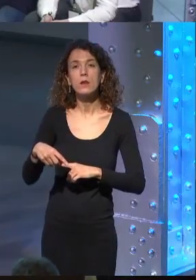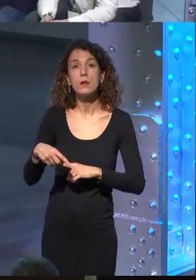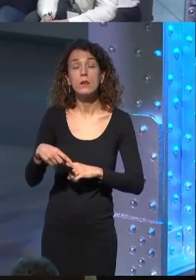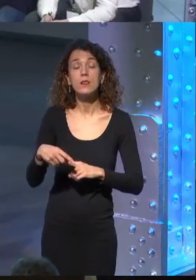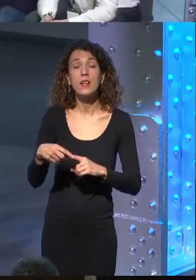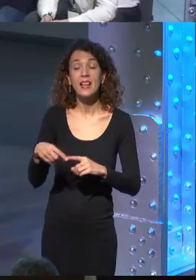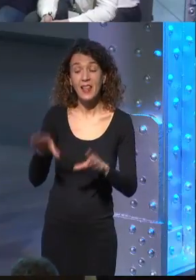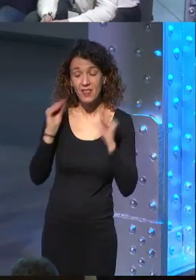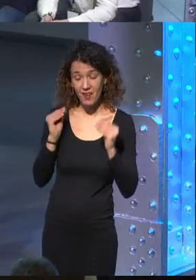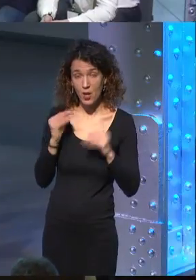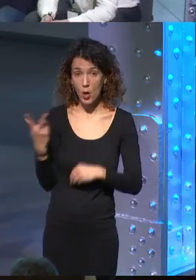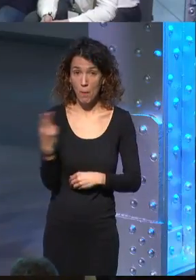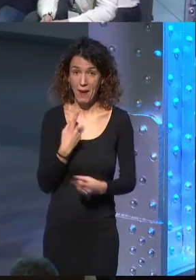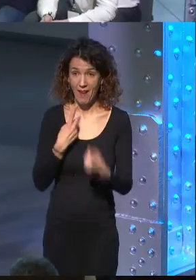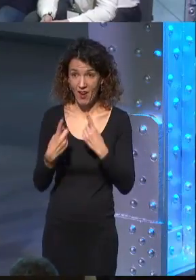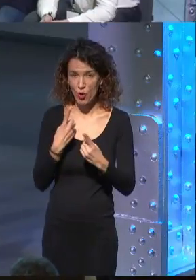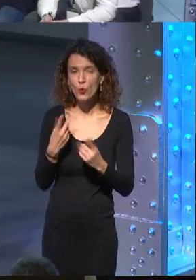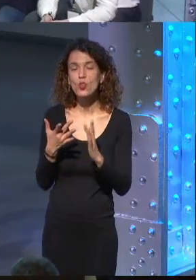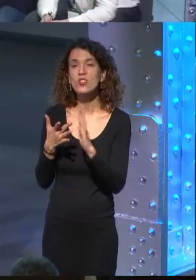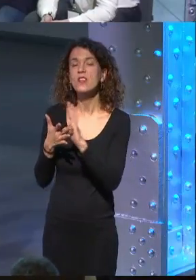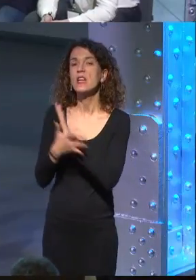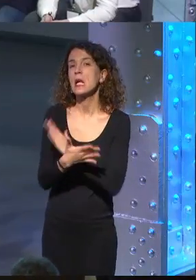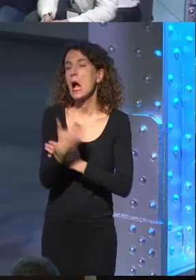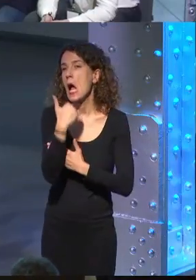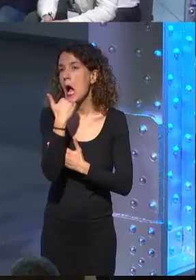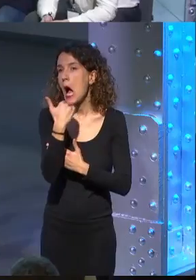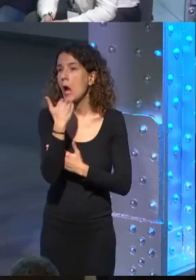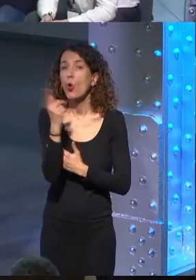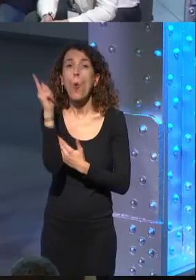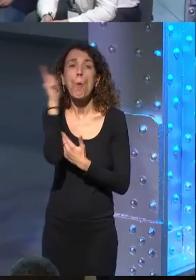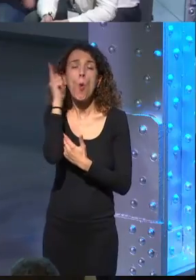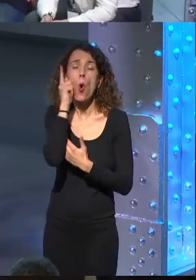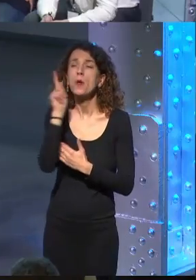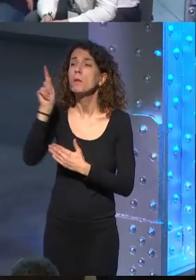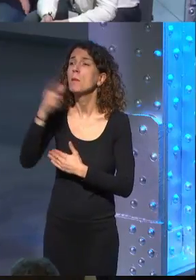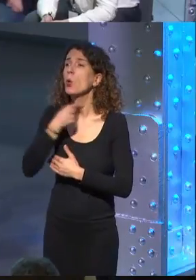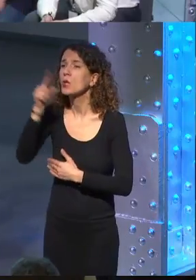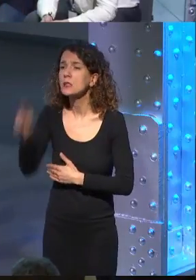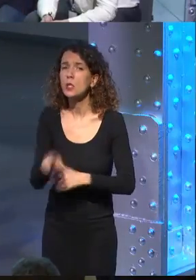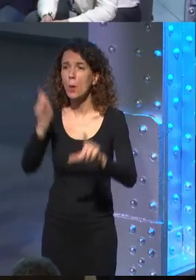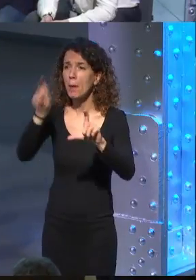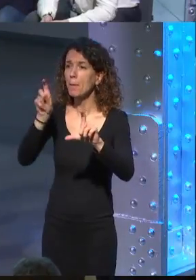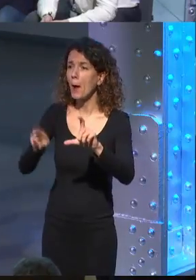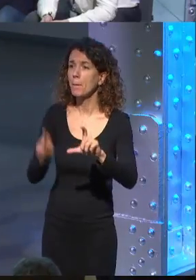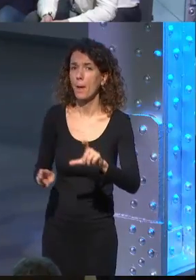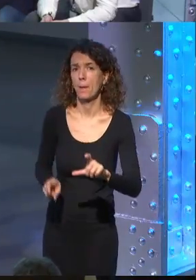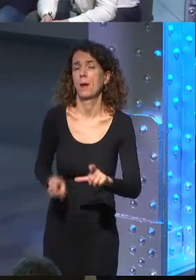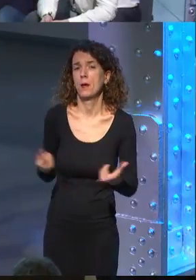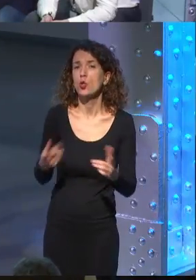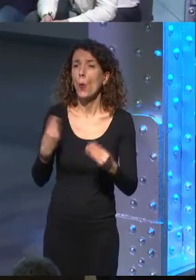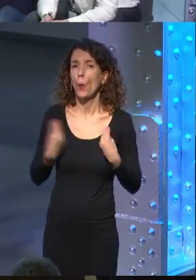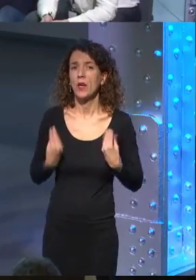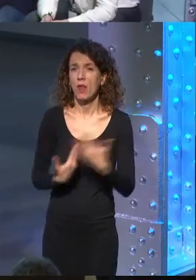should start to understand that relationships are not just a smartphone that I say I like, I don't